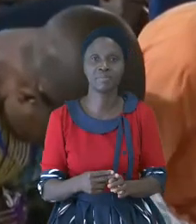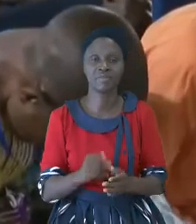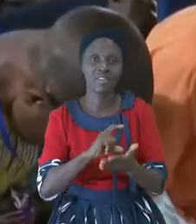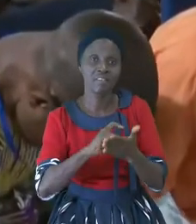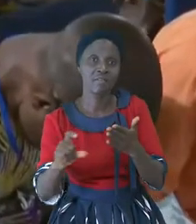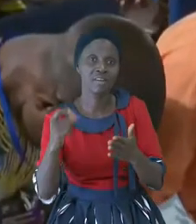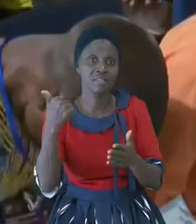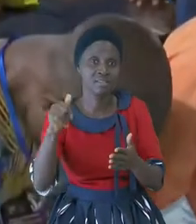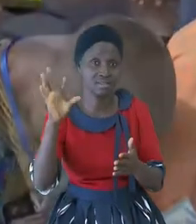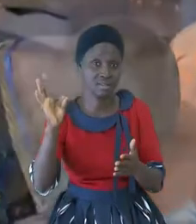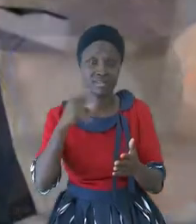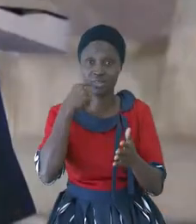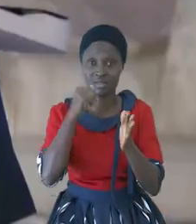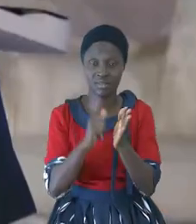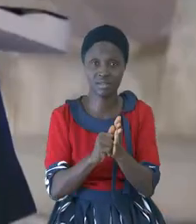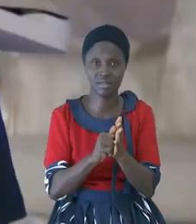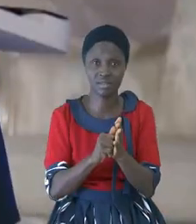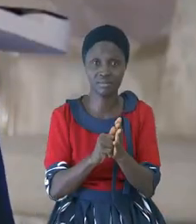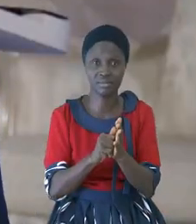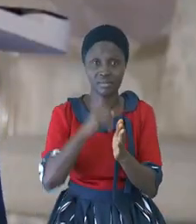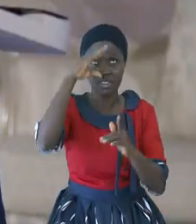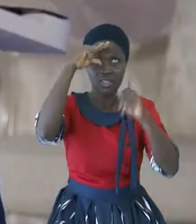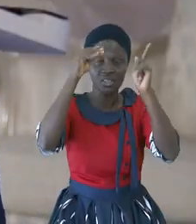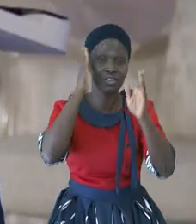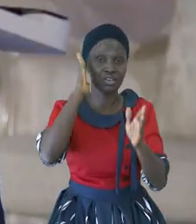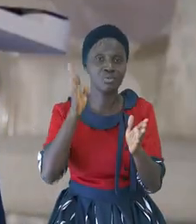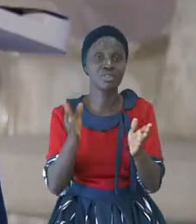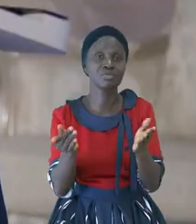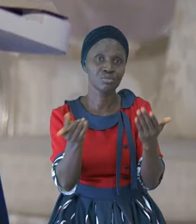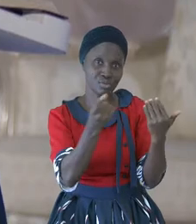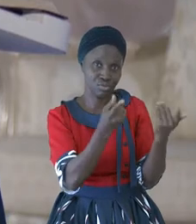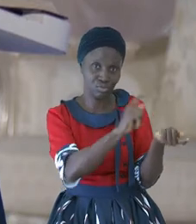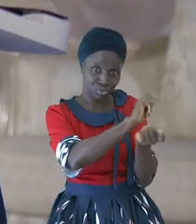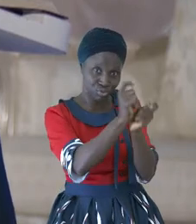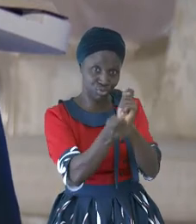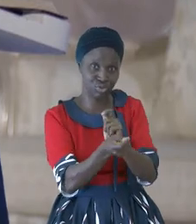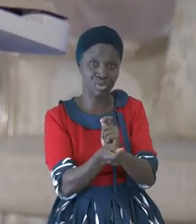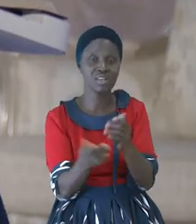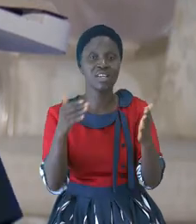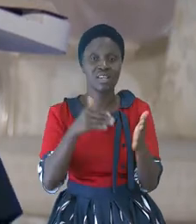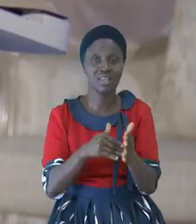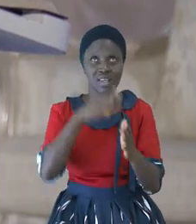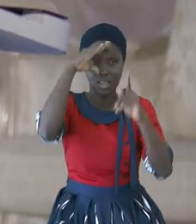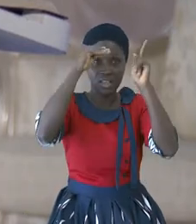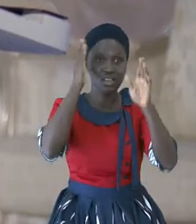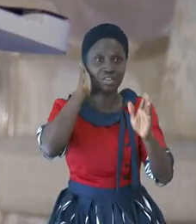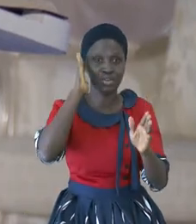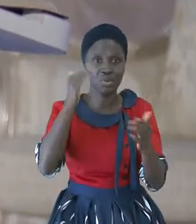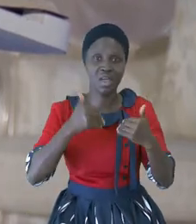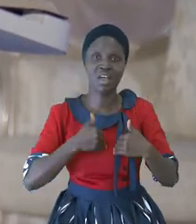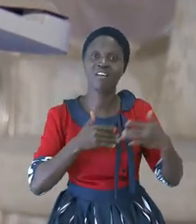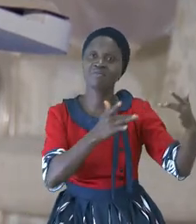verse 19 says, he will turn again, he will have compassion upon us, it will